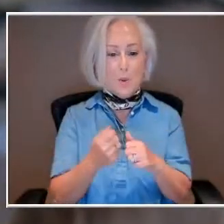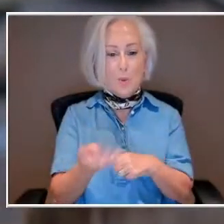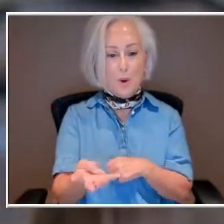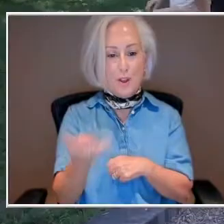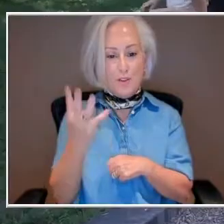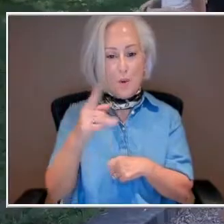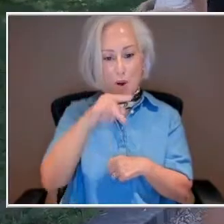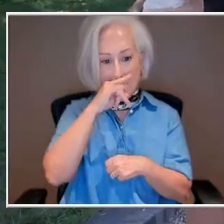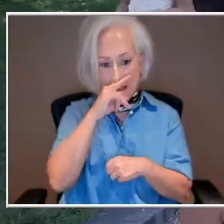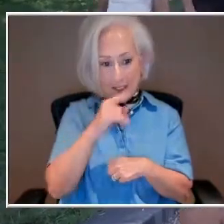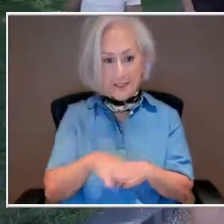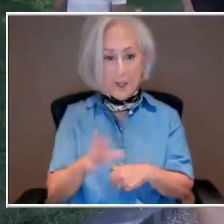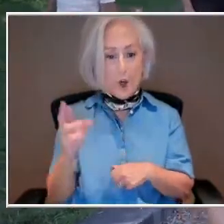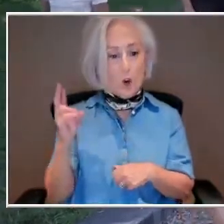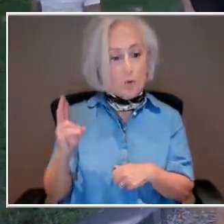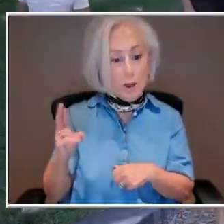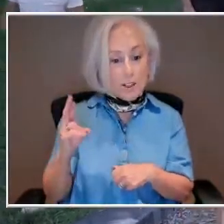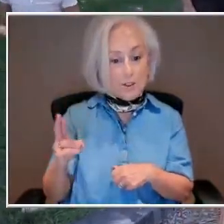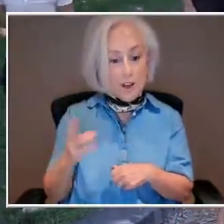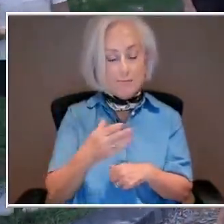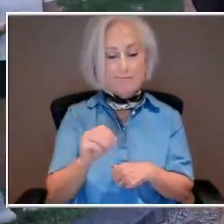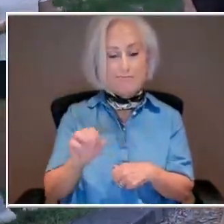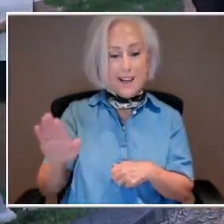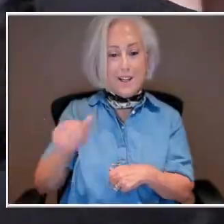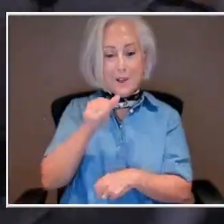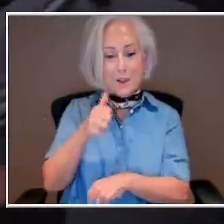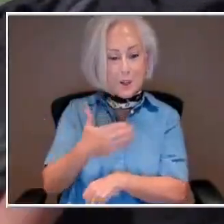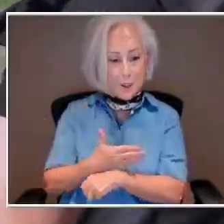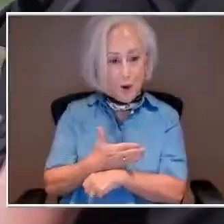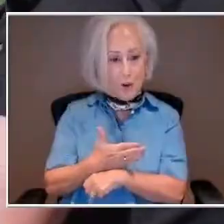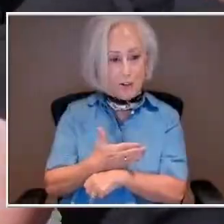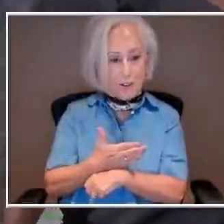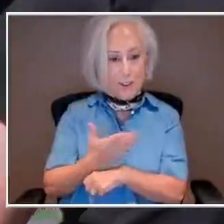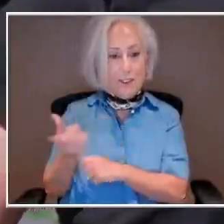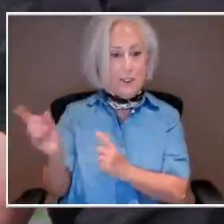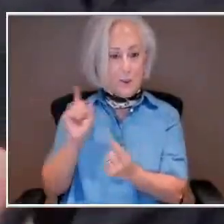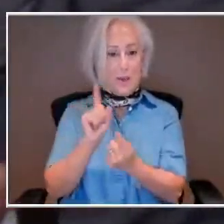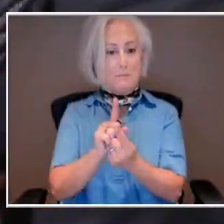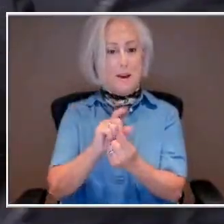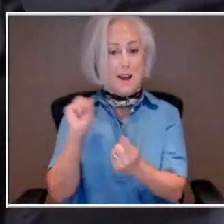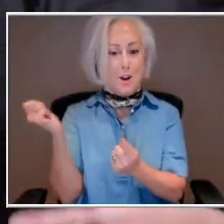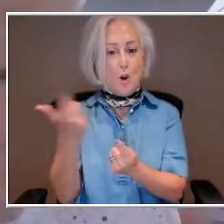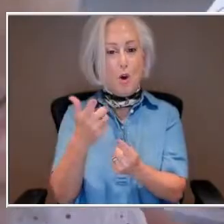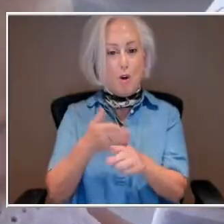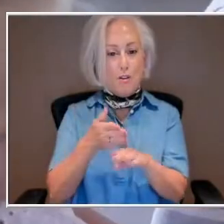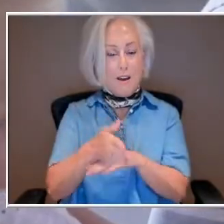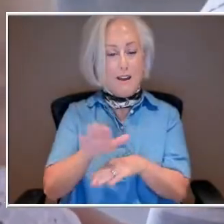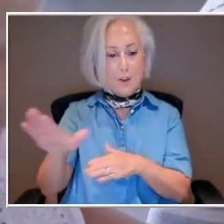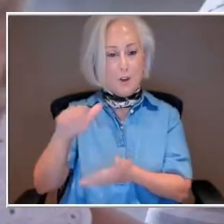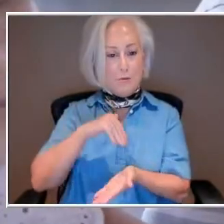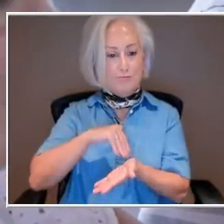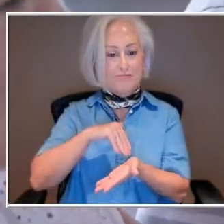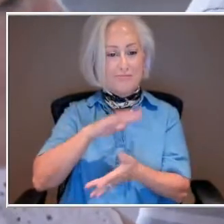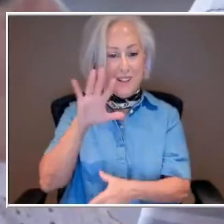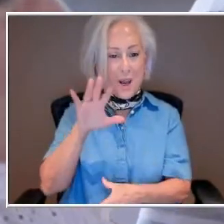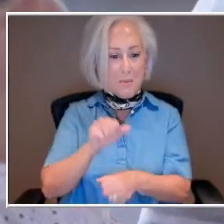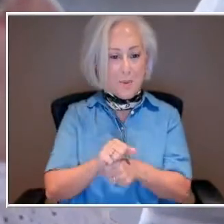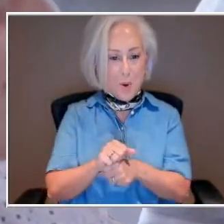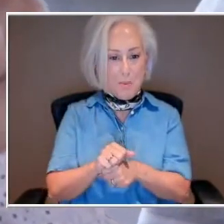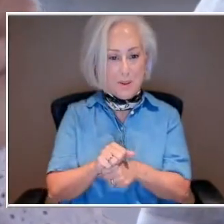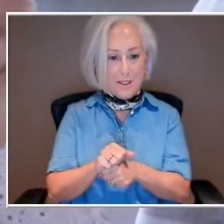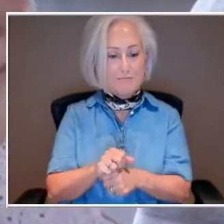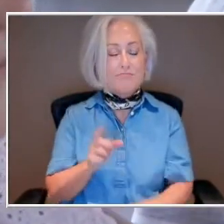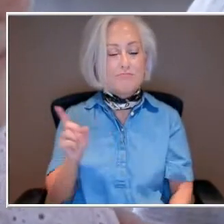her daughter. Go, Scar, go! We caught up with all of them after Ashley's doctor's appointment. She has cancer.